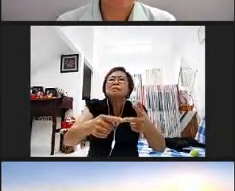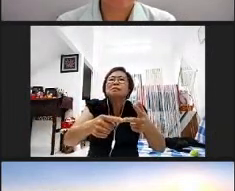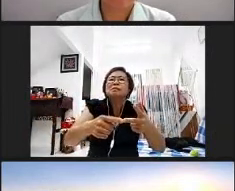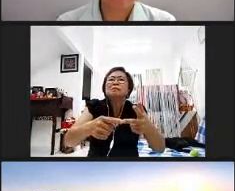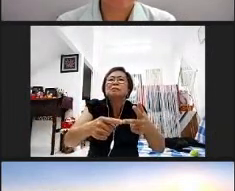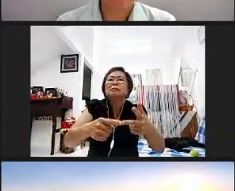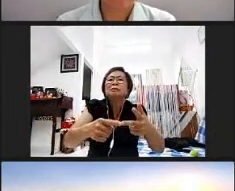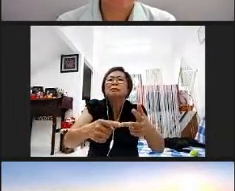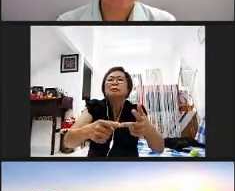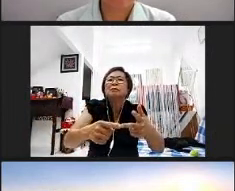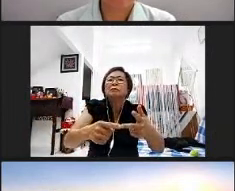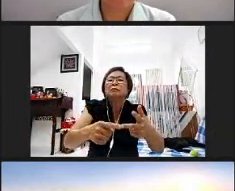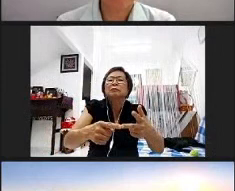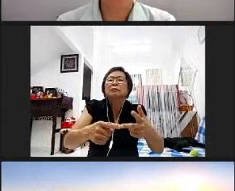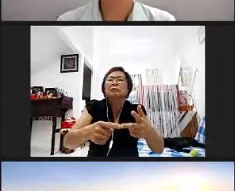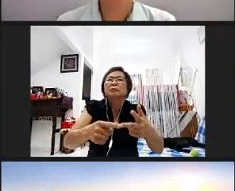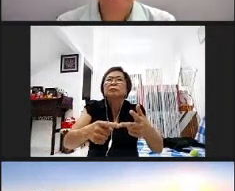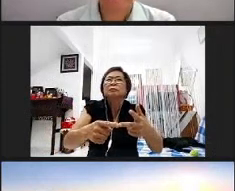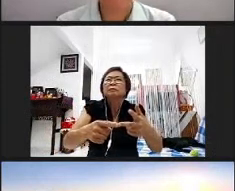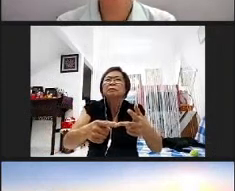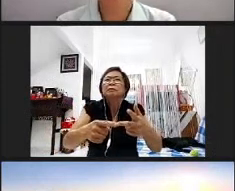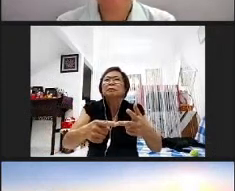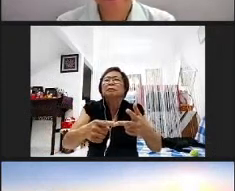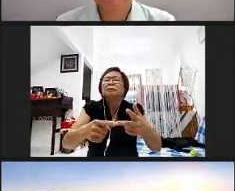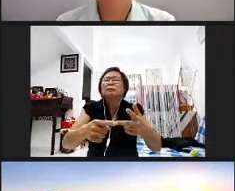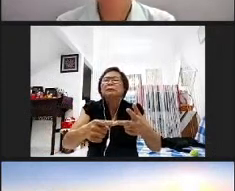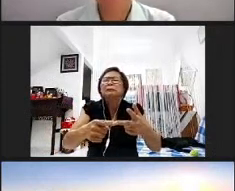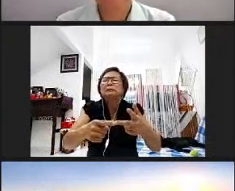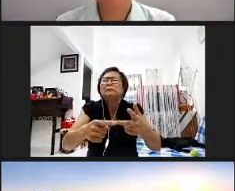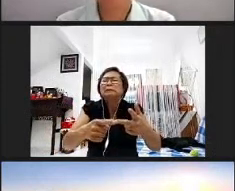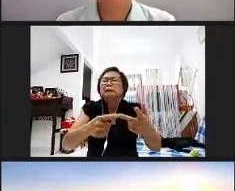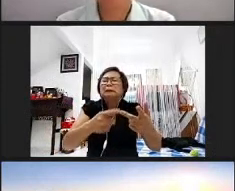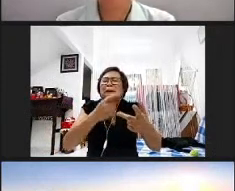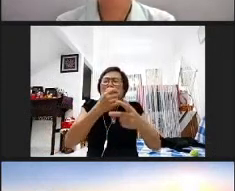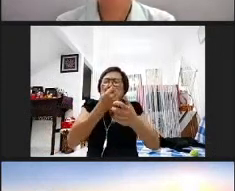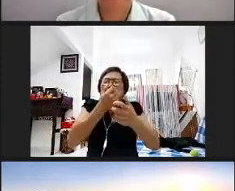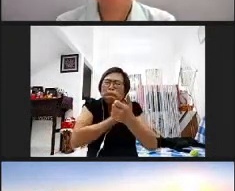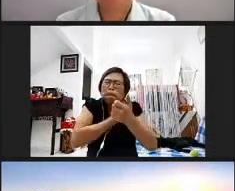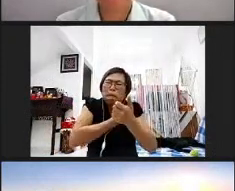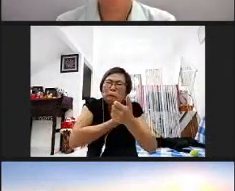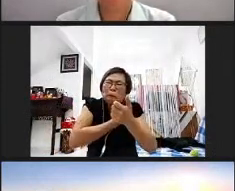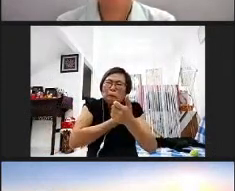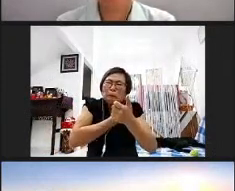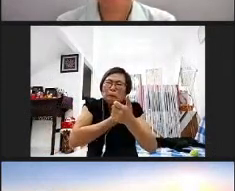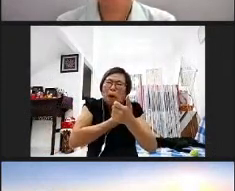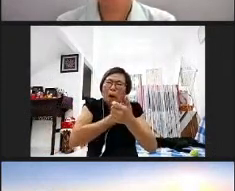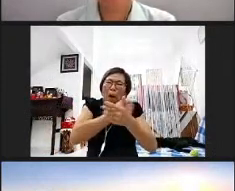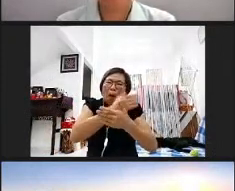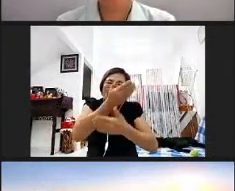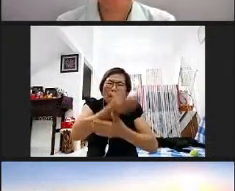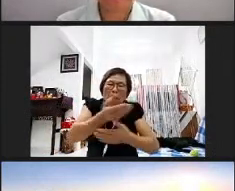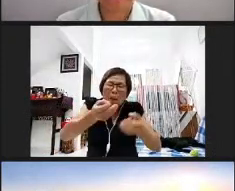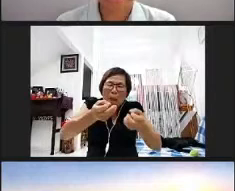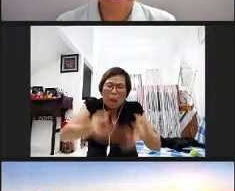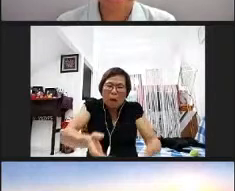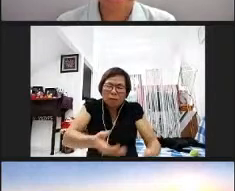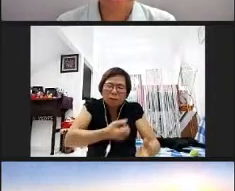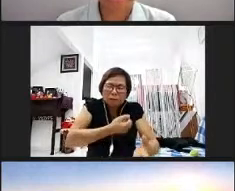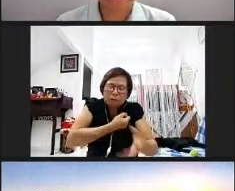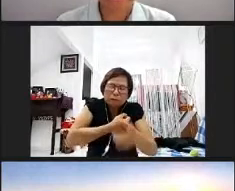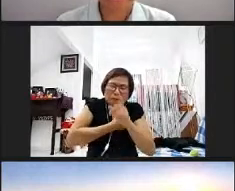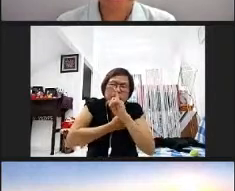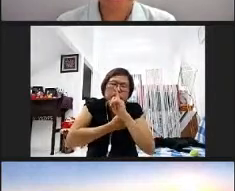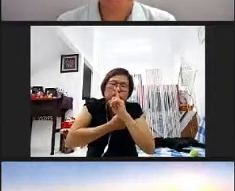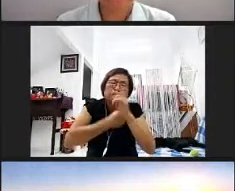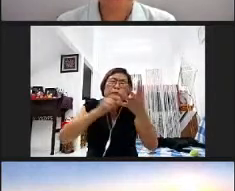unspoken or even sometimes unconscious grief that we have for the things that we have lost. And the fourth one, which is